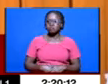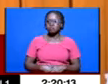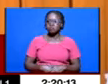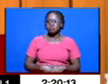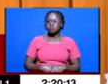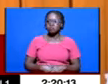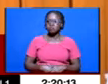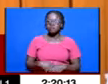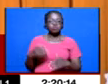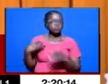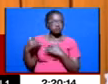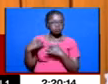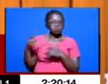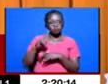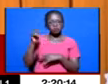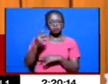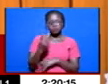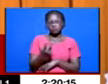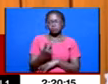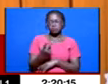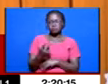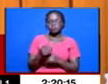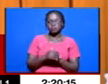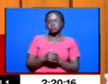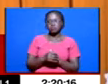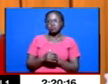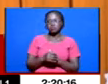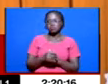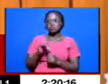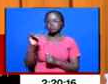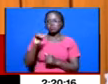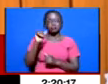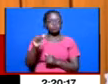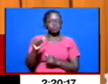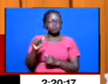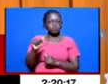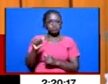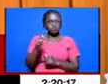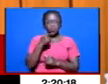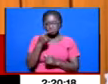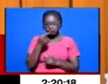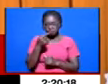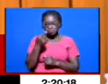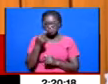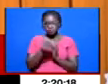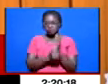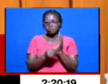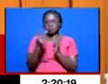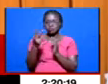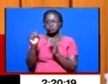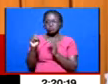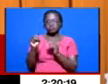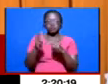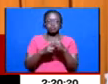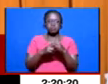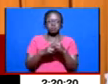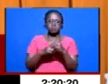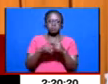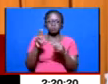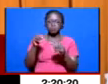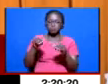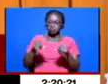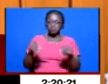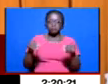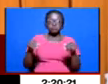Regarding question 2, Gatembu J.A. rightly observed that Article 257 makes no qualification